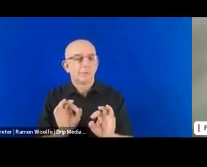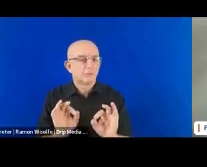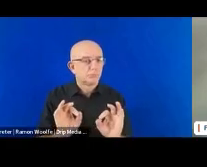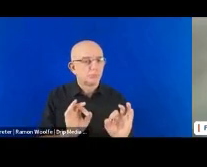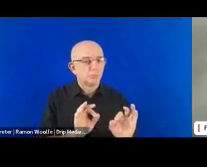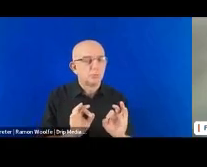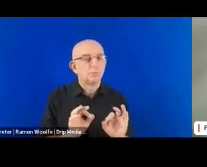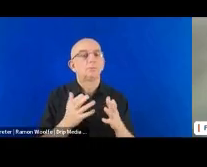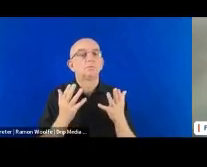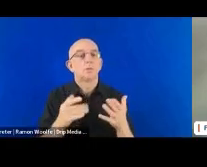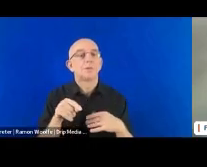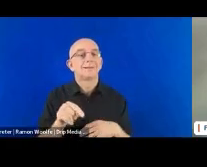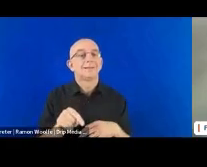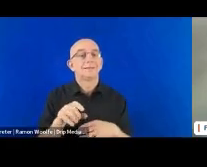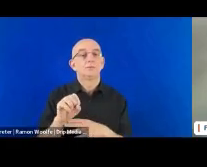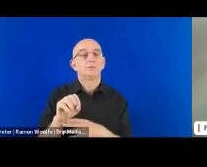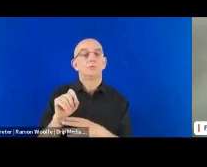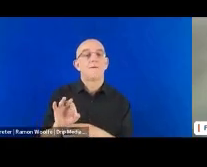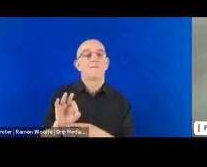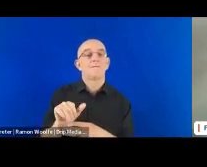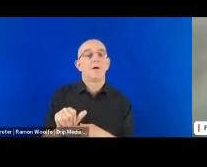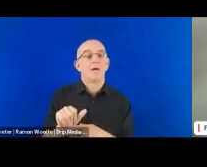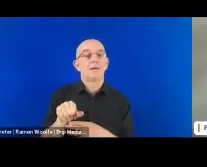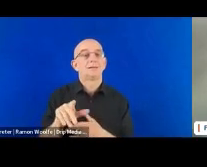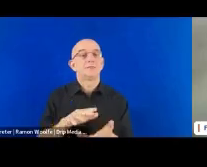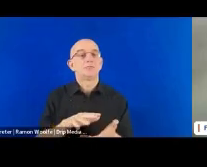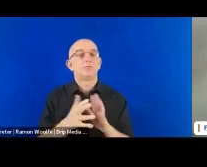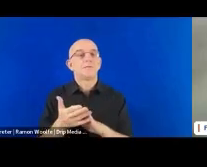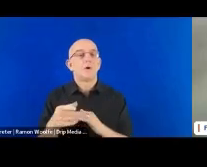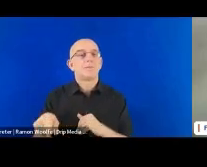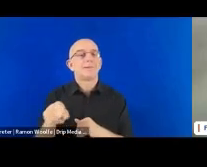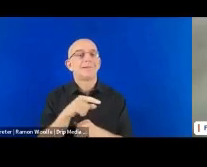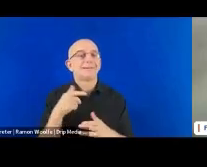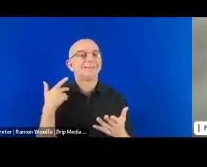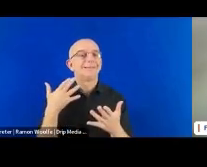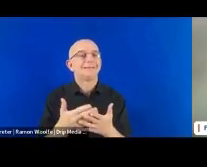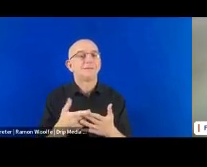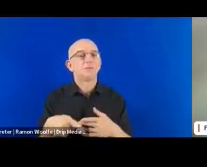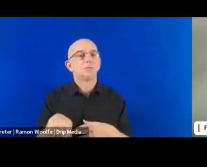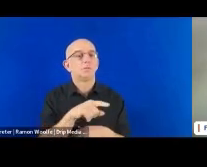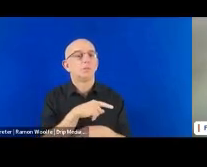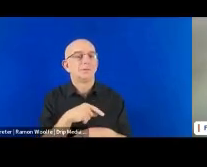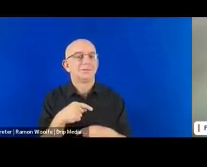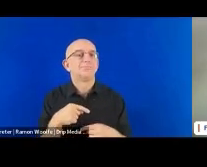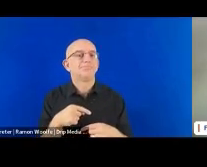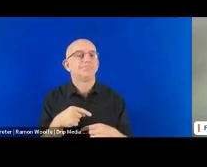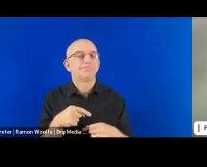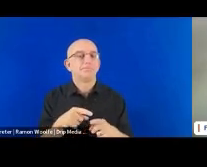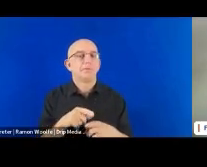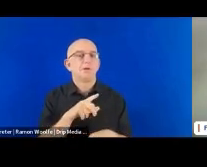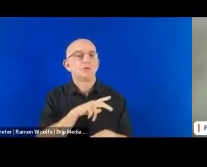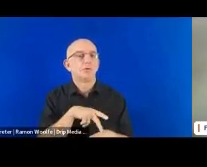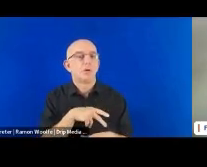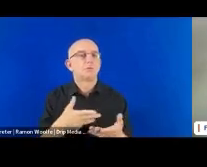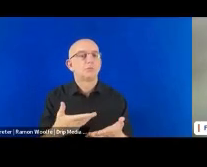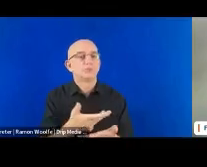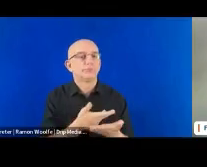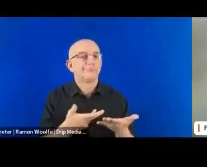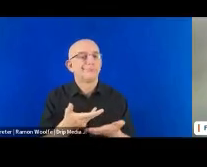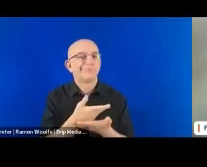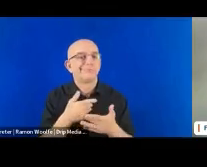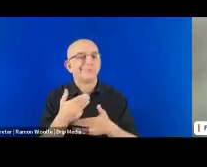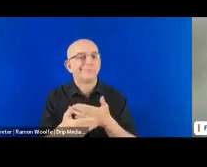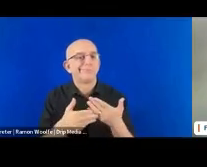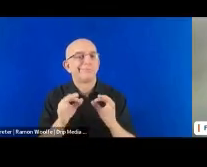we have some good evidence of this from Zambia and some other Southern African countries. Also